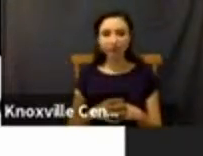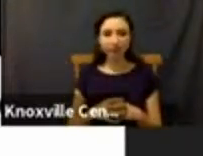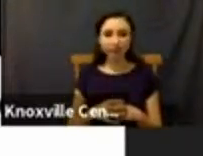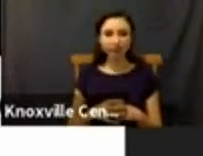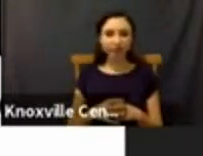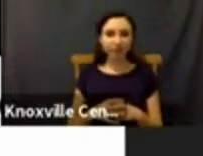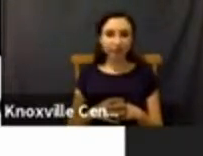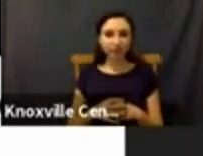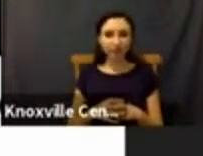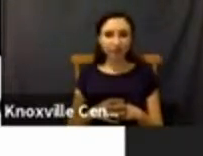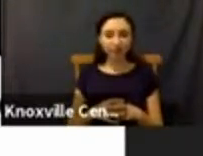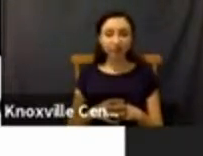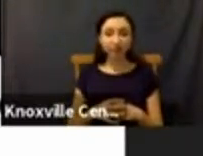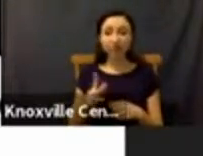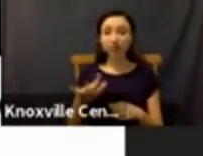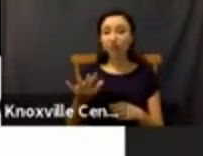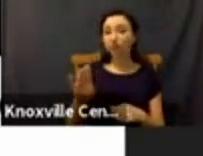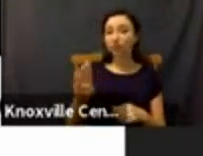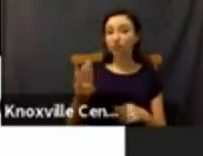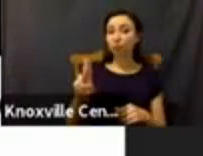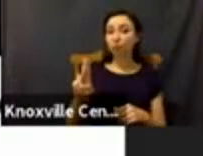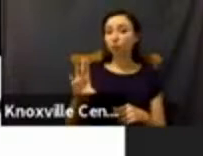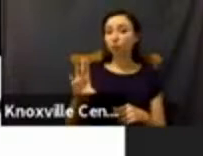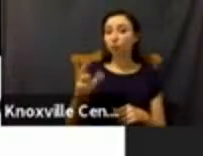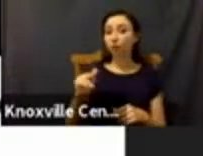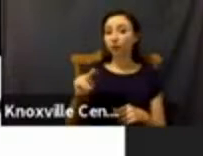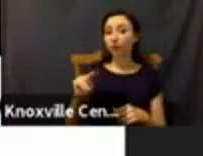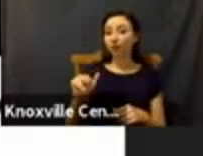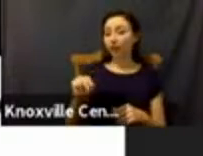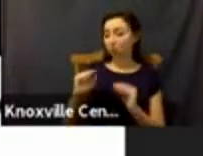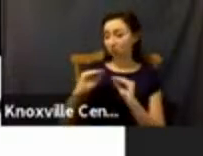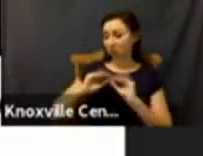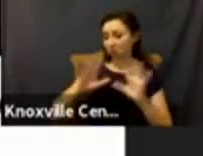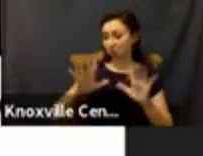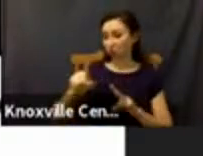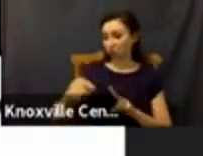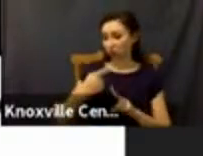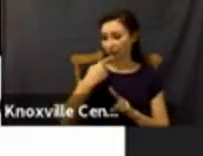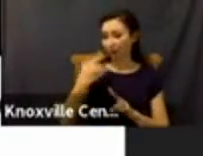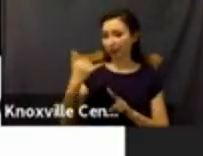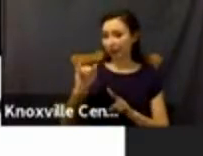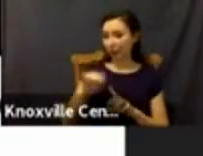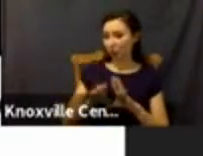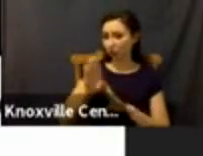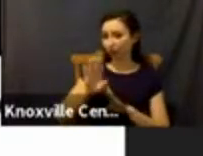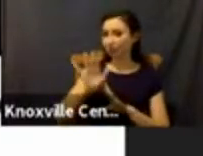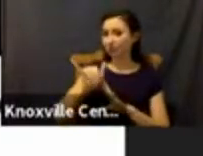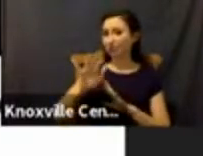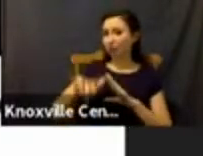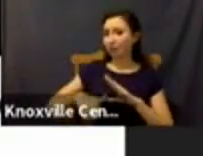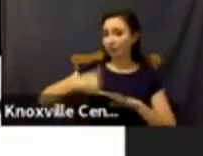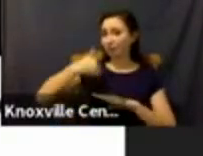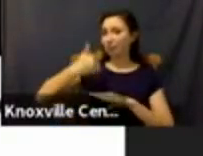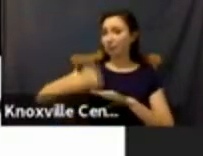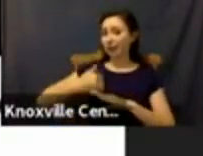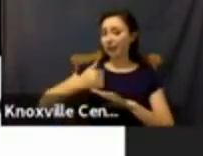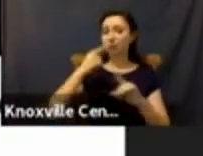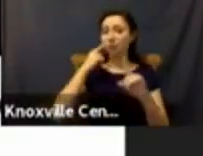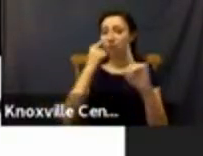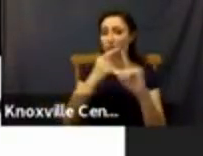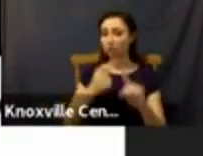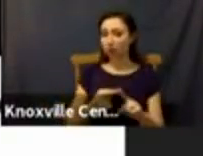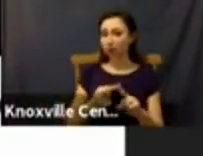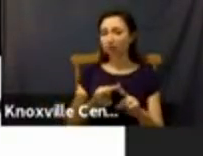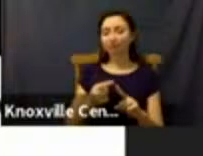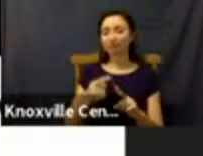for clarity for me, when you say yellow rising, that's based on the benchmark, correct? Right. I mean, yellow worsening.